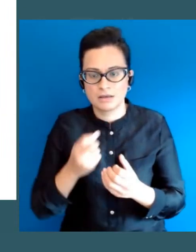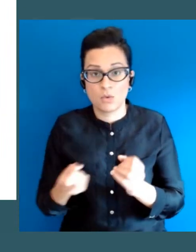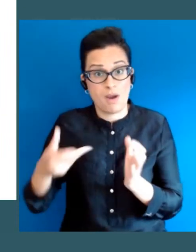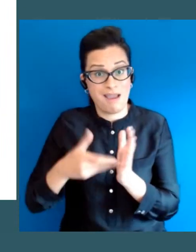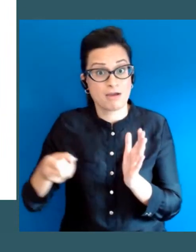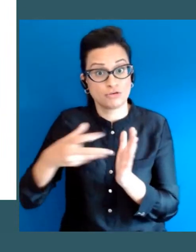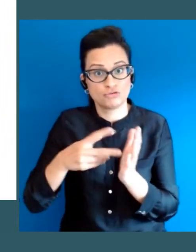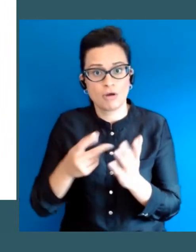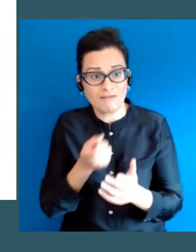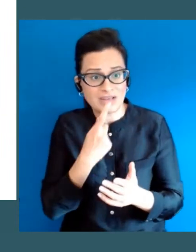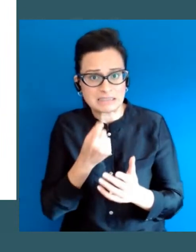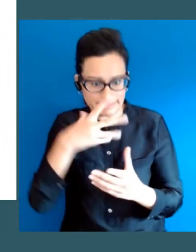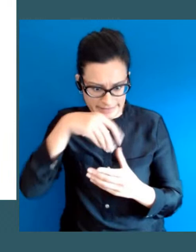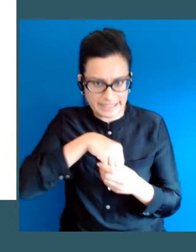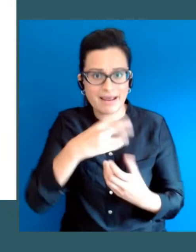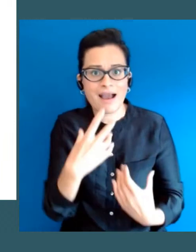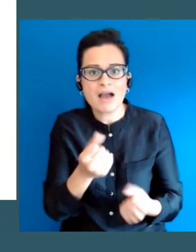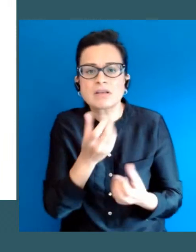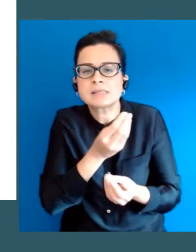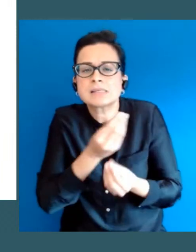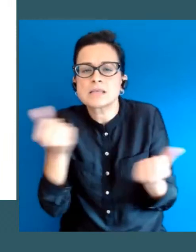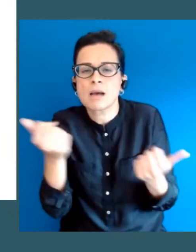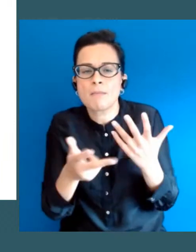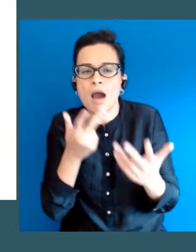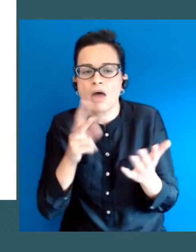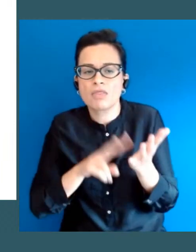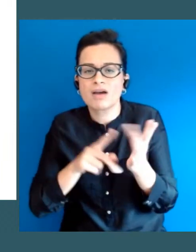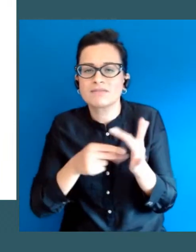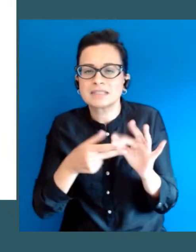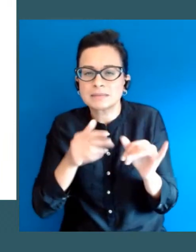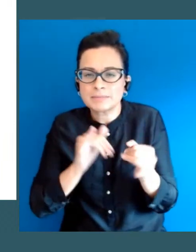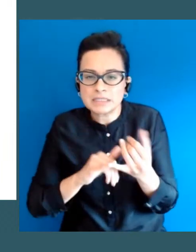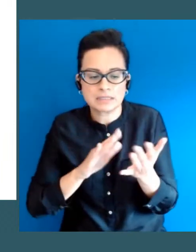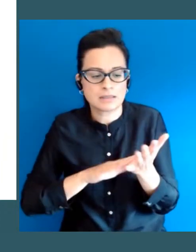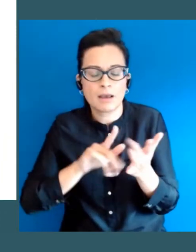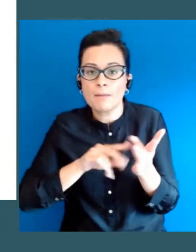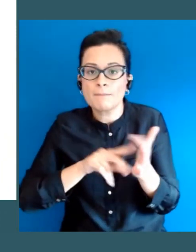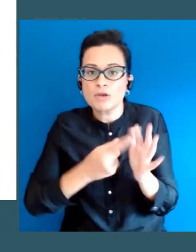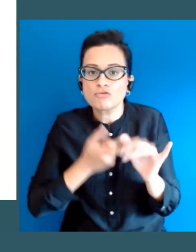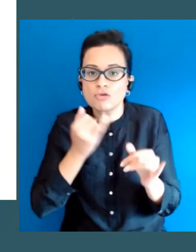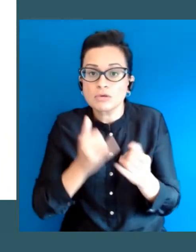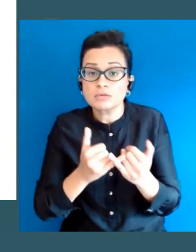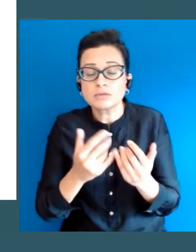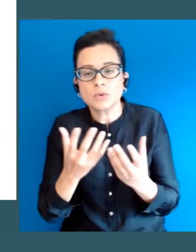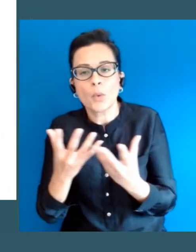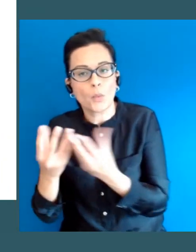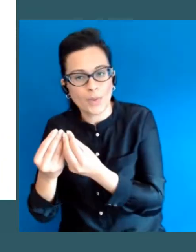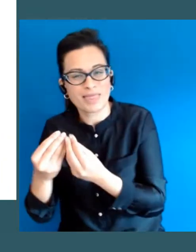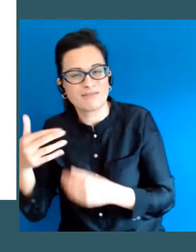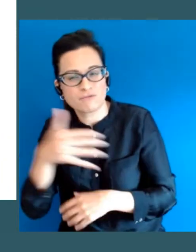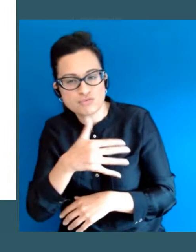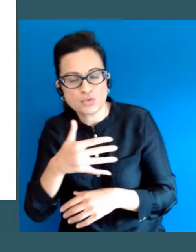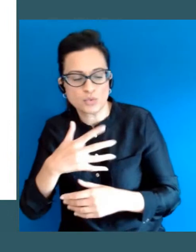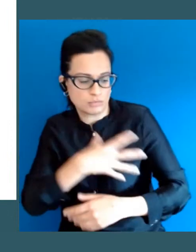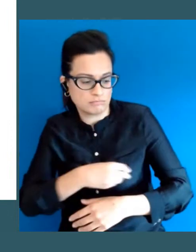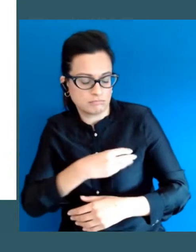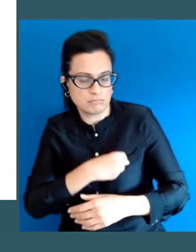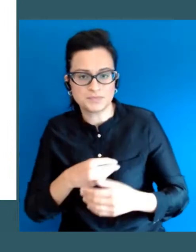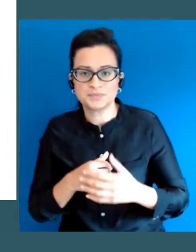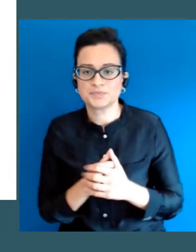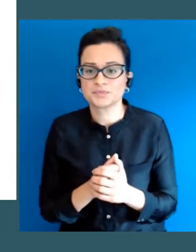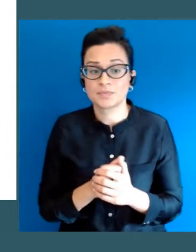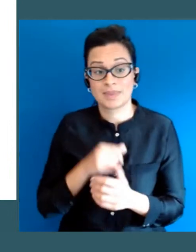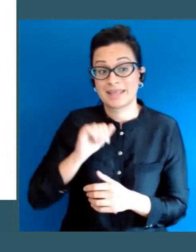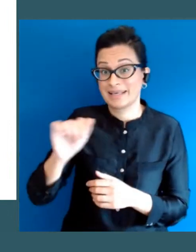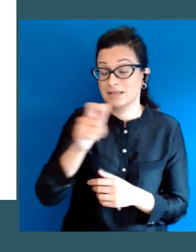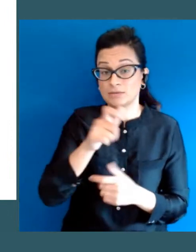managing to get some other vitamins and minerals into his diet other than through supplementation and breast milk. He was still doing well